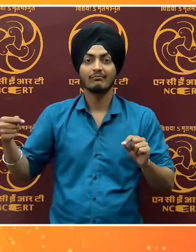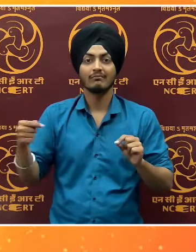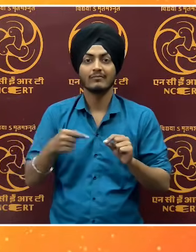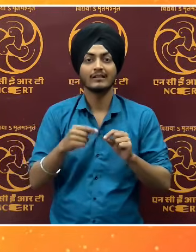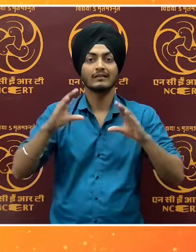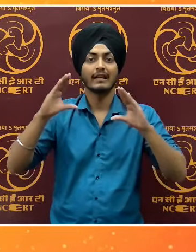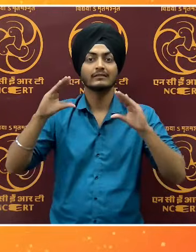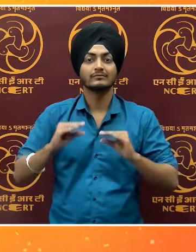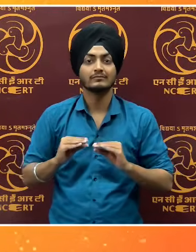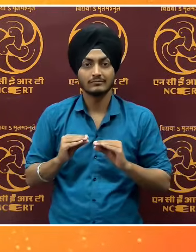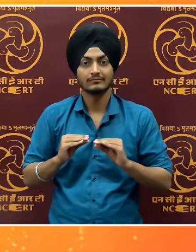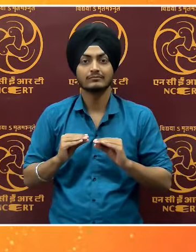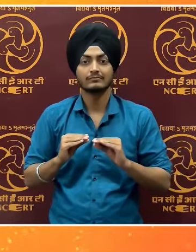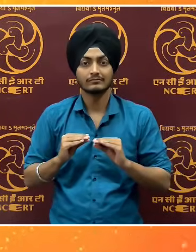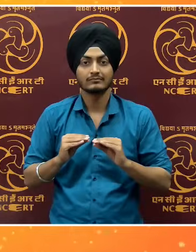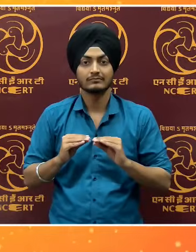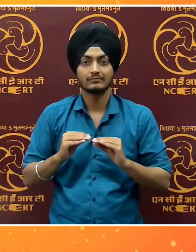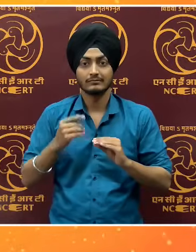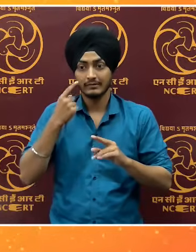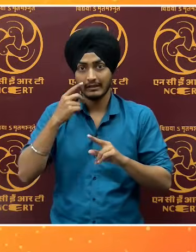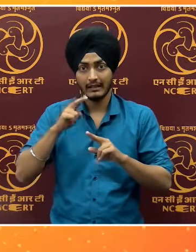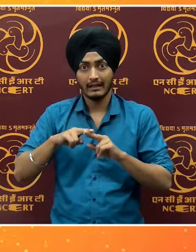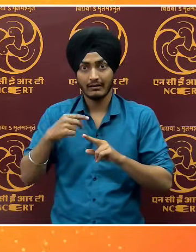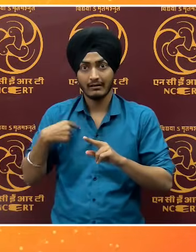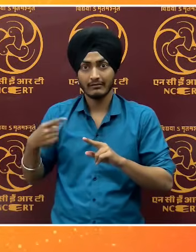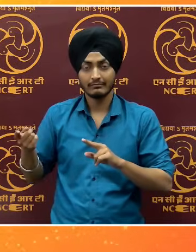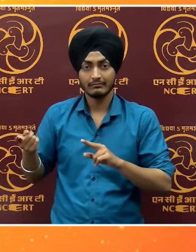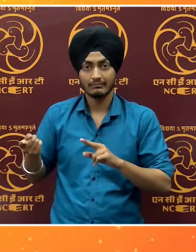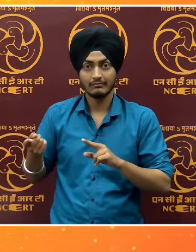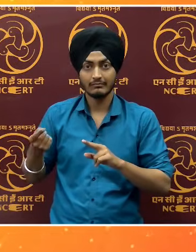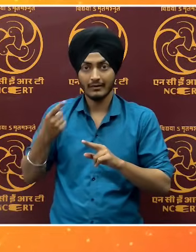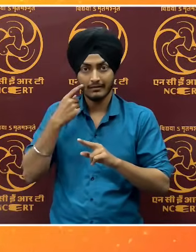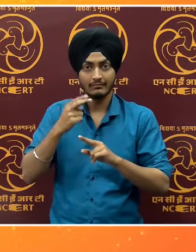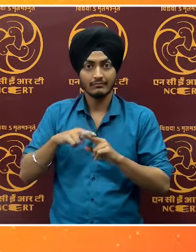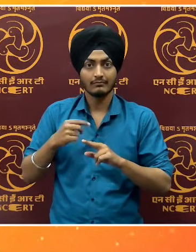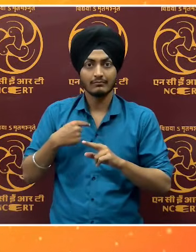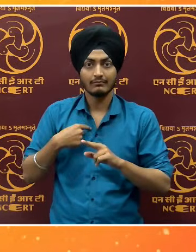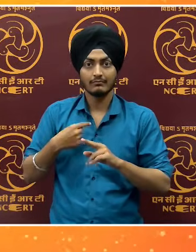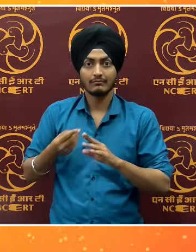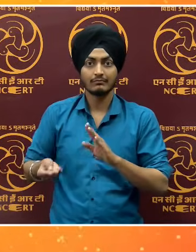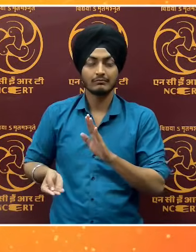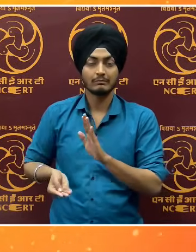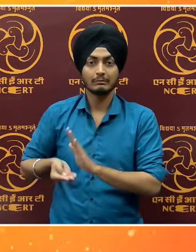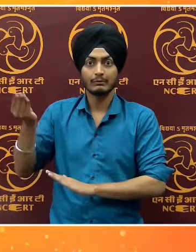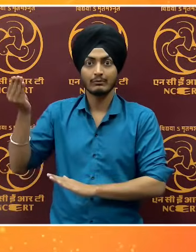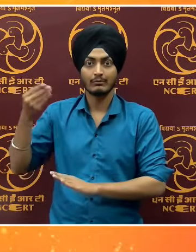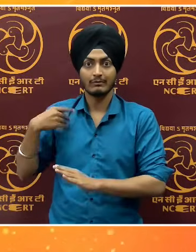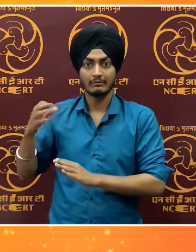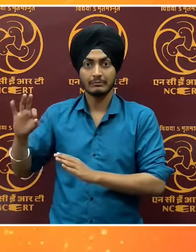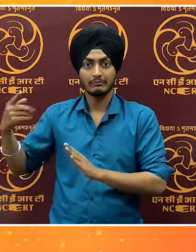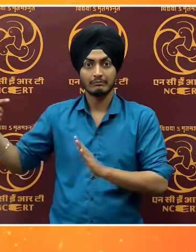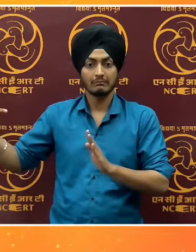it resists more charge, that means it will allow less current.